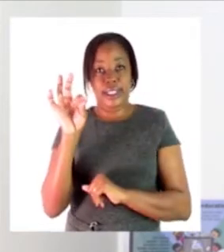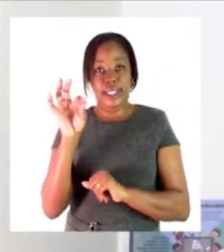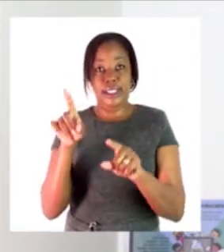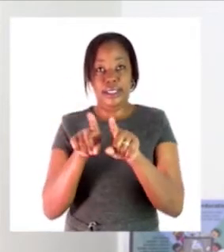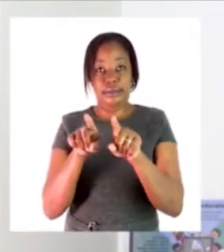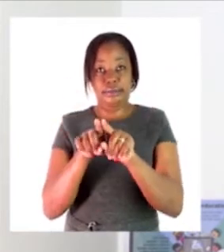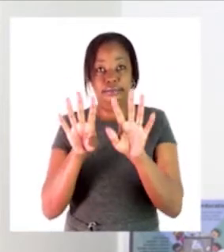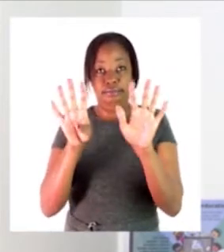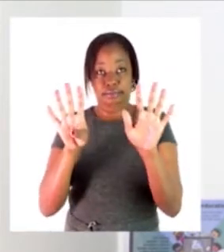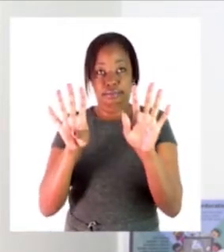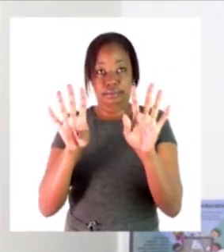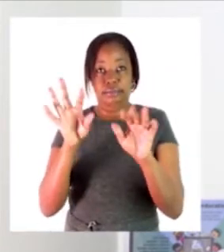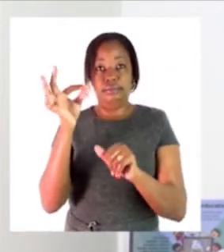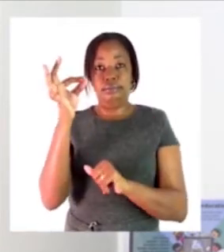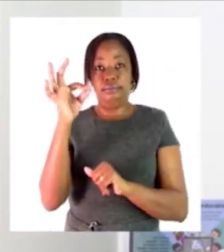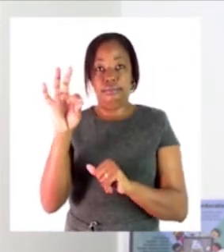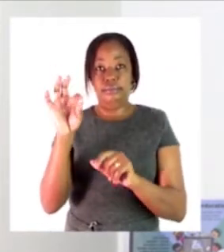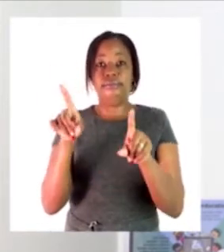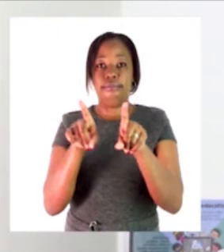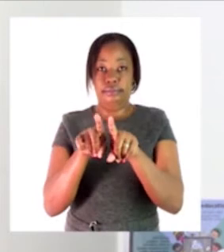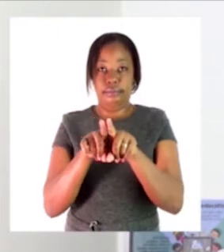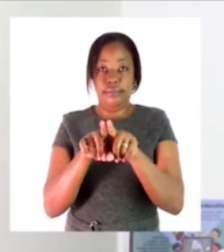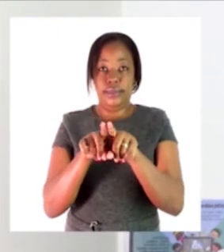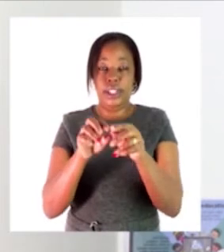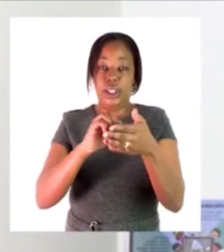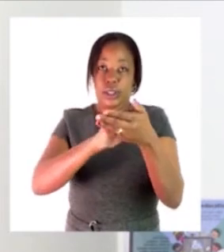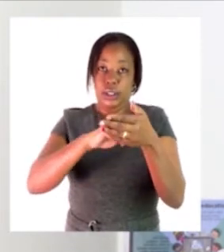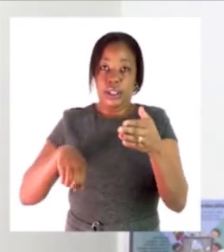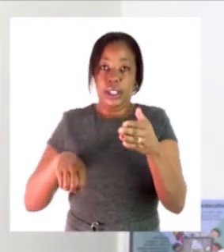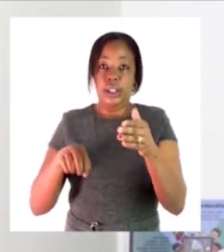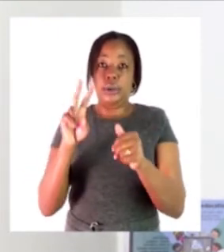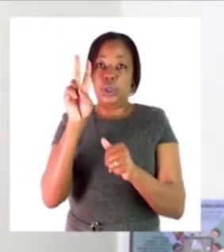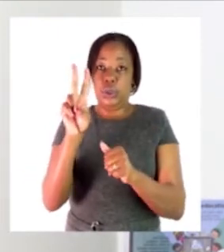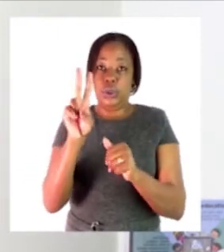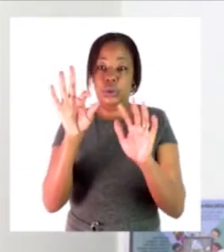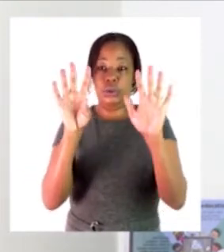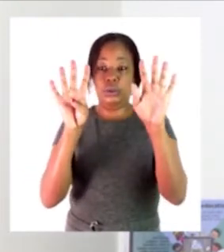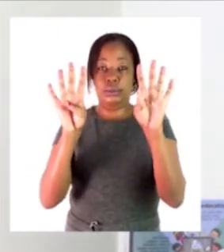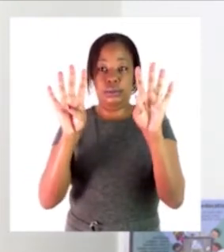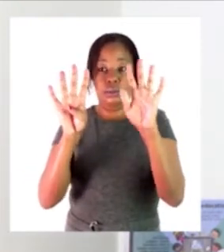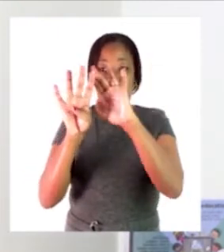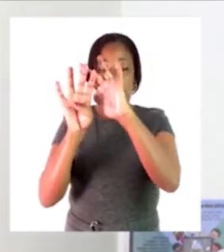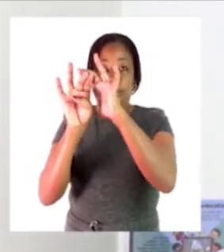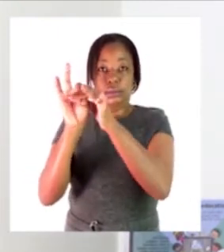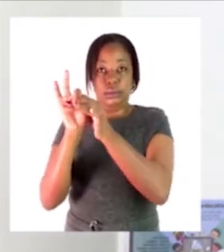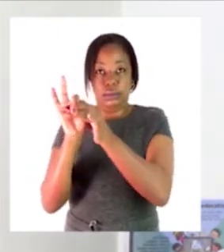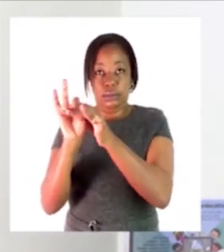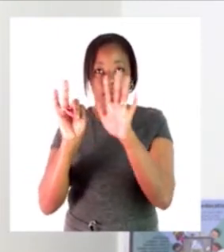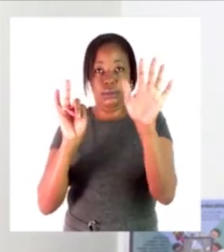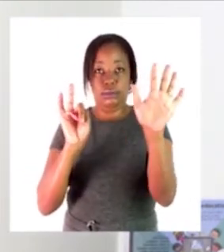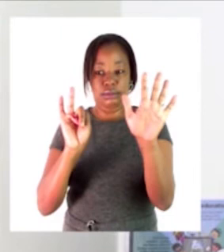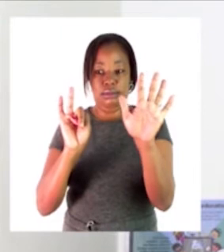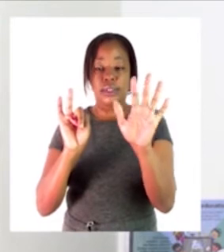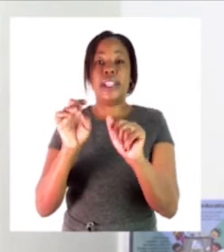left here? That is 7. So your answer here will be 7. Now 1, take away